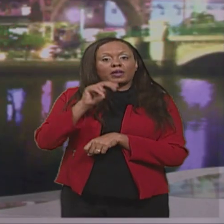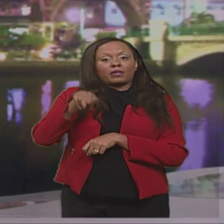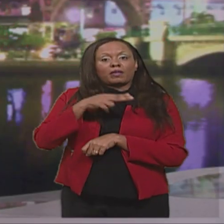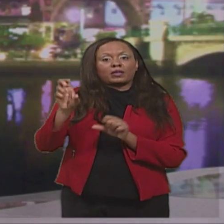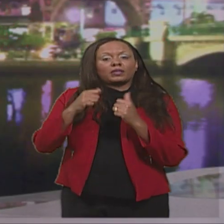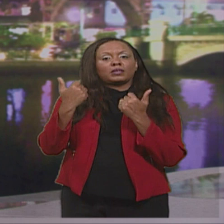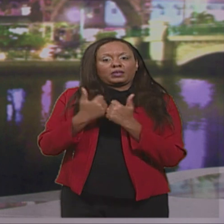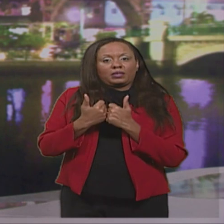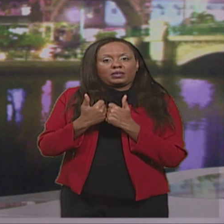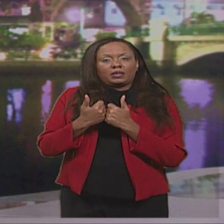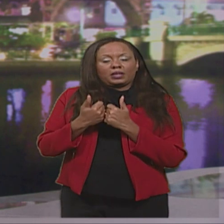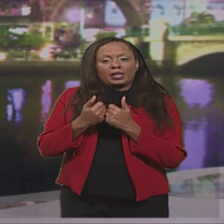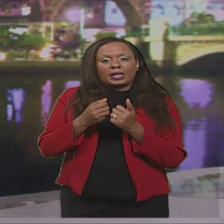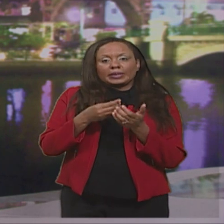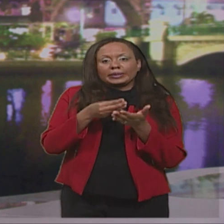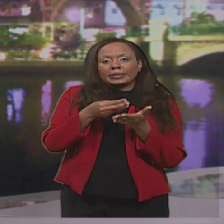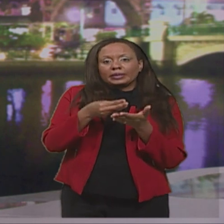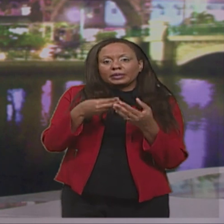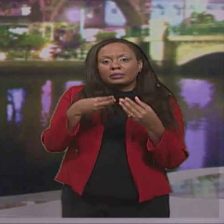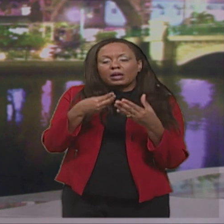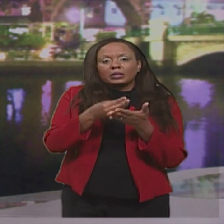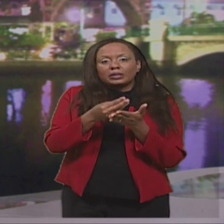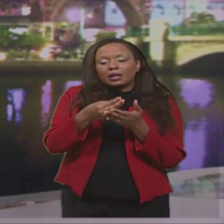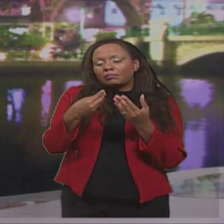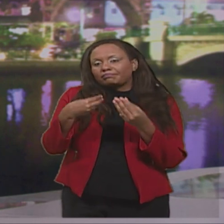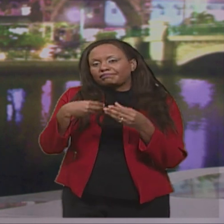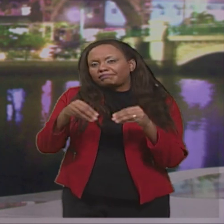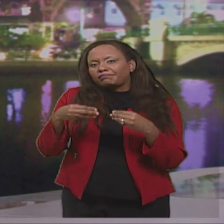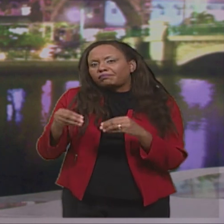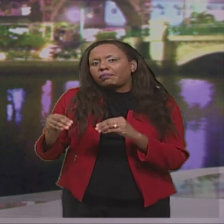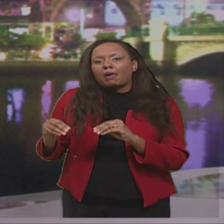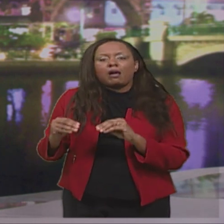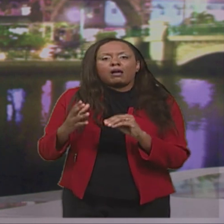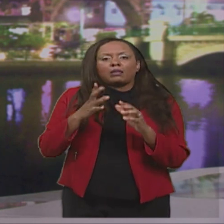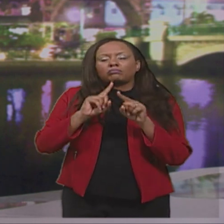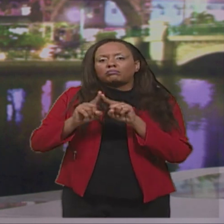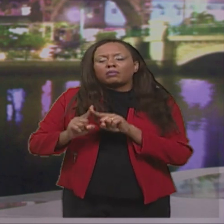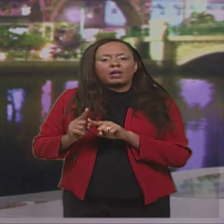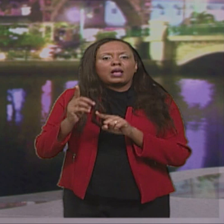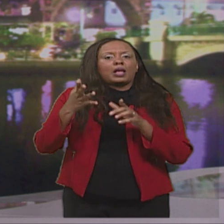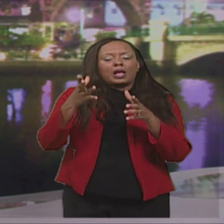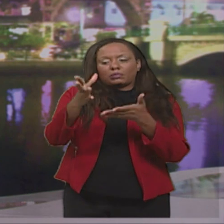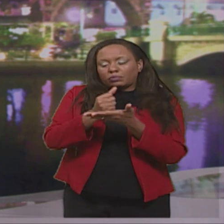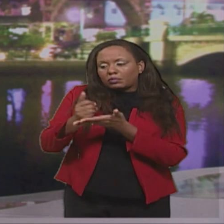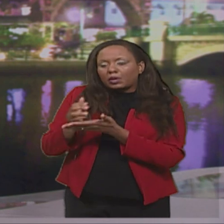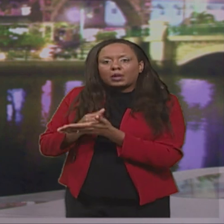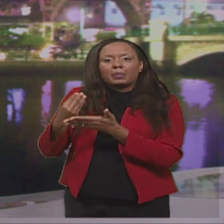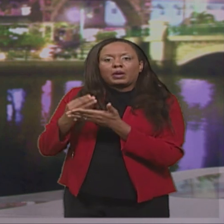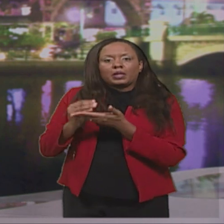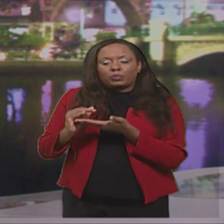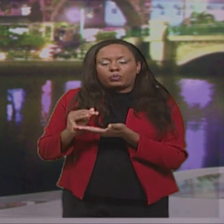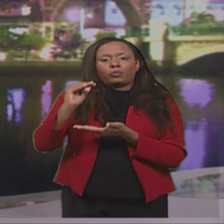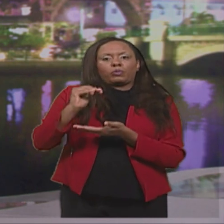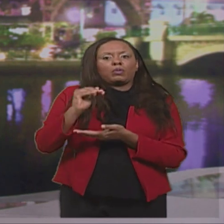over 250,000 Barbados dollars to assist those nations in the region that were badly ravaged by hurricanes last year.